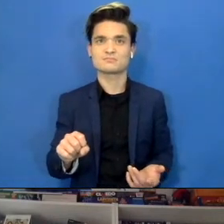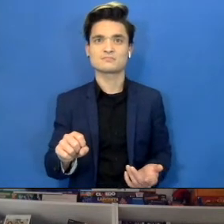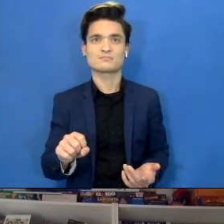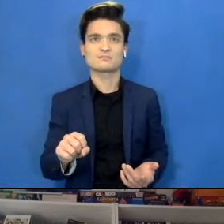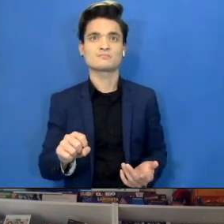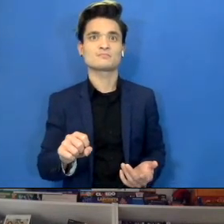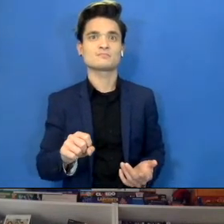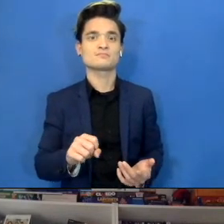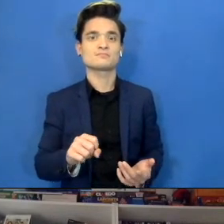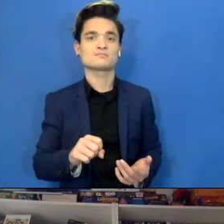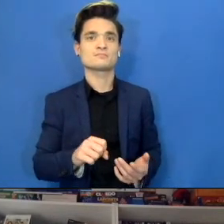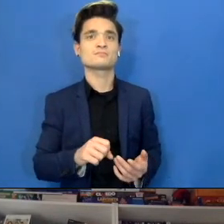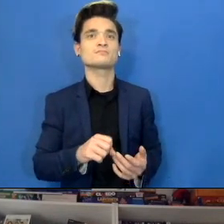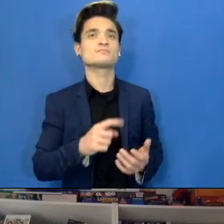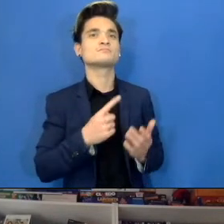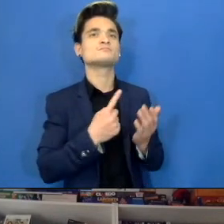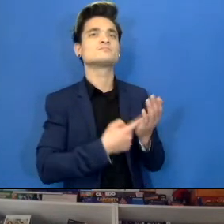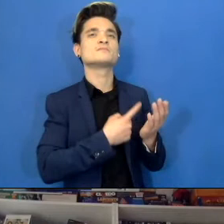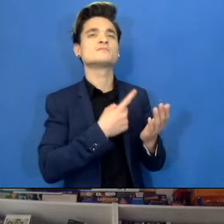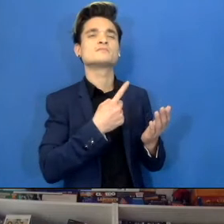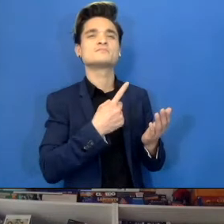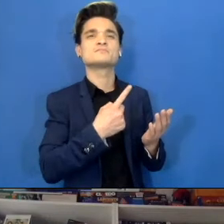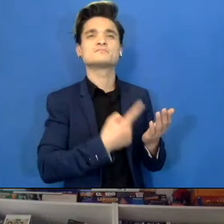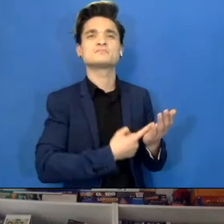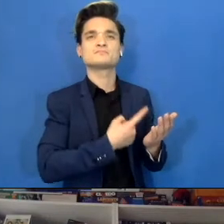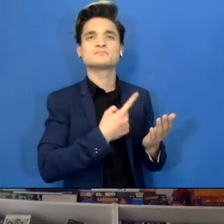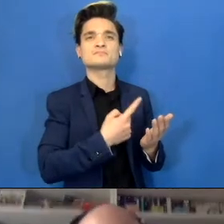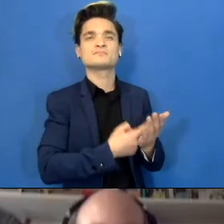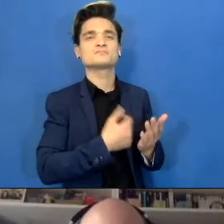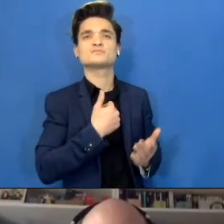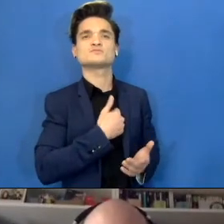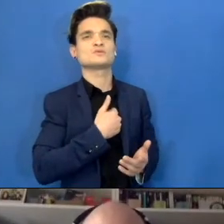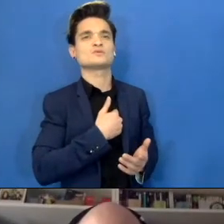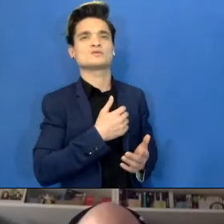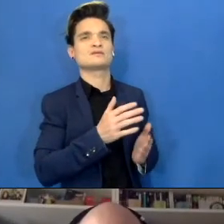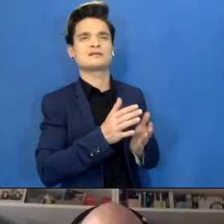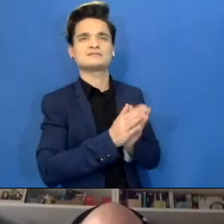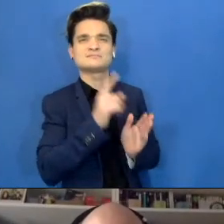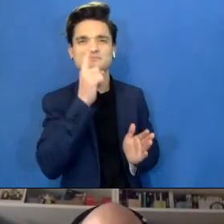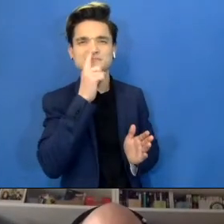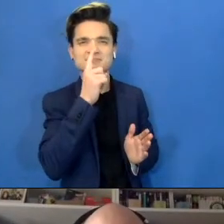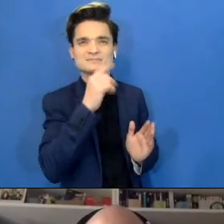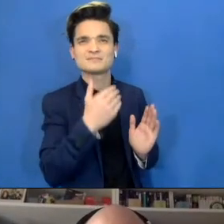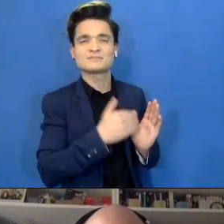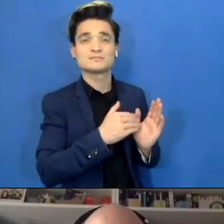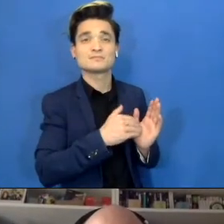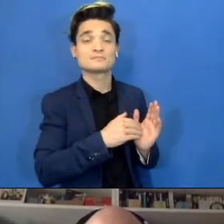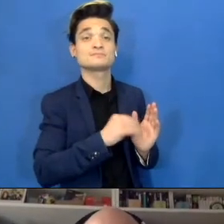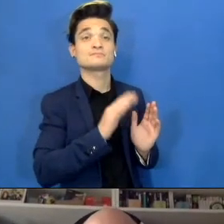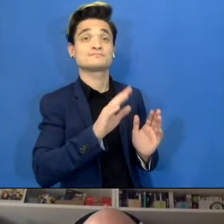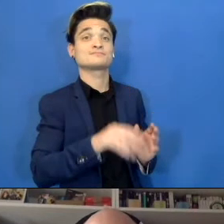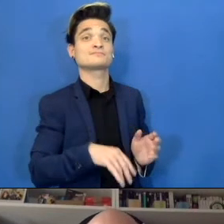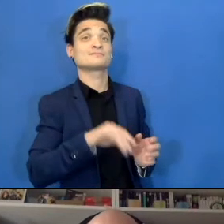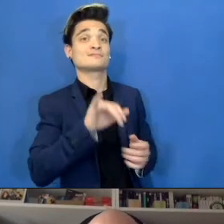Sometimes. Sorry, can you ask the question again? I need my brain to put it into context. Okay. I'm just asking, when is a yes actually a no?